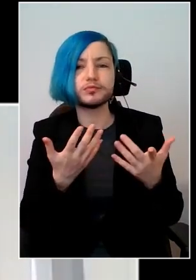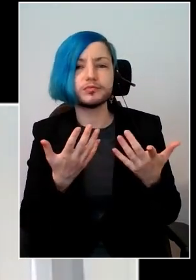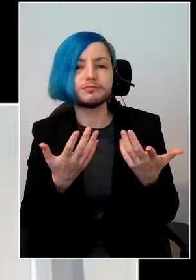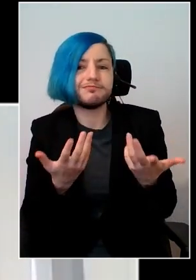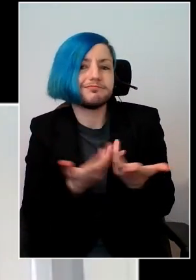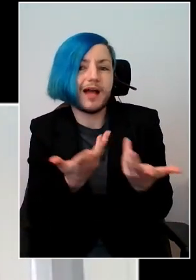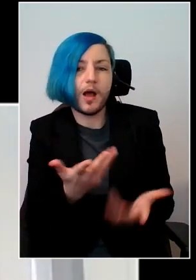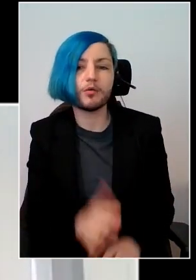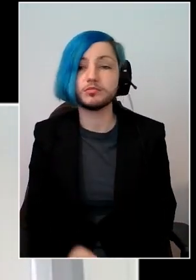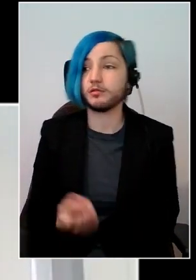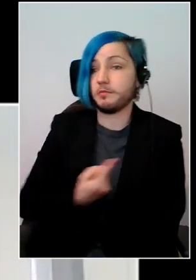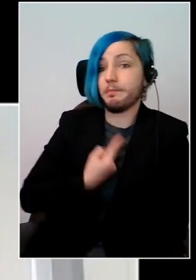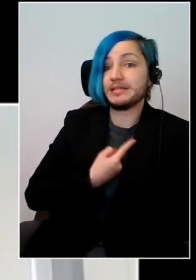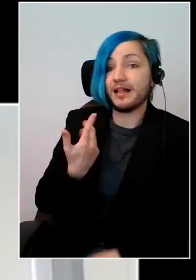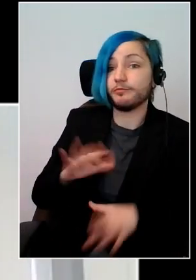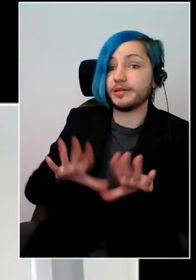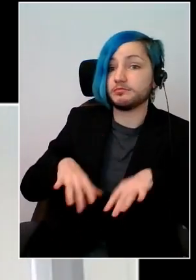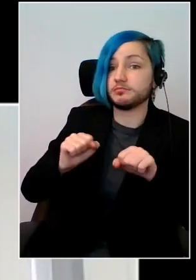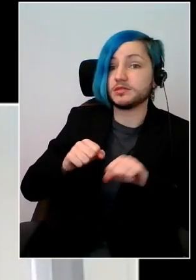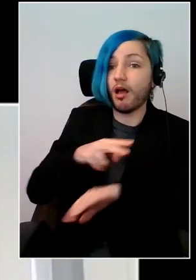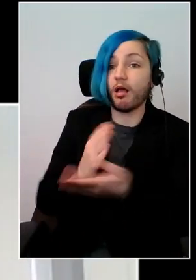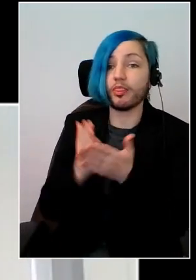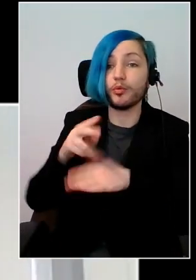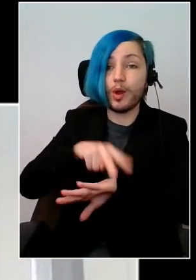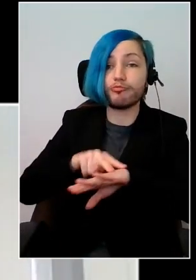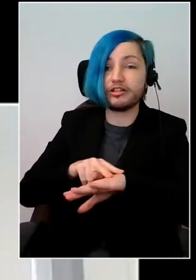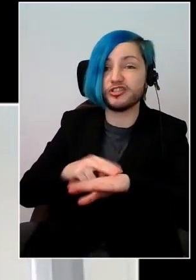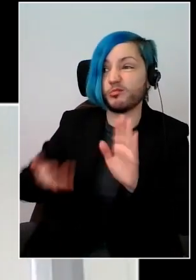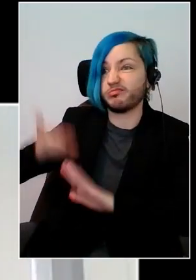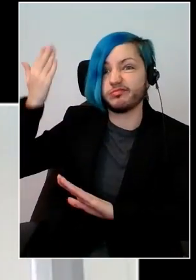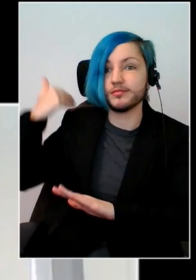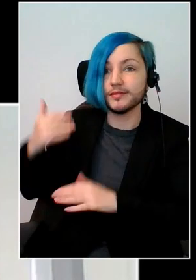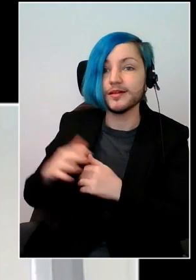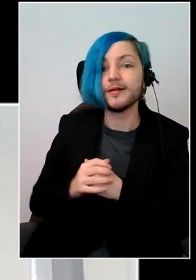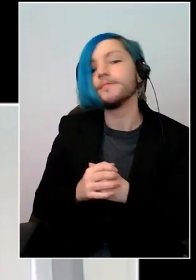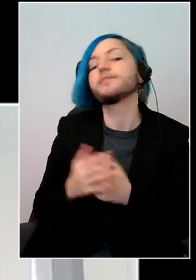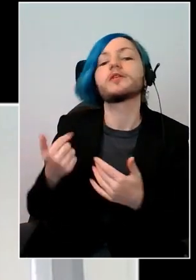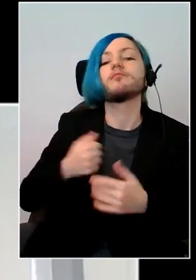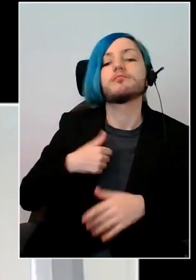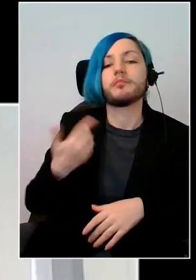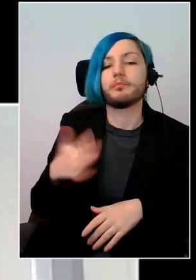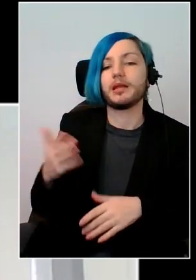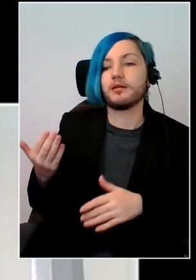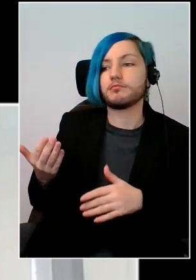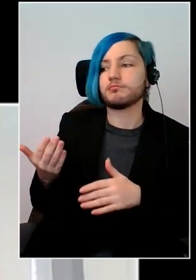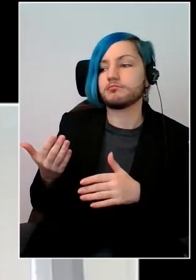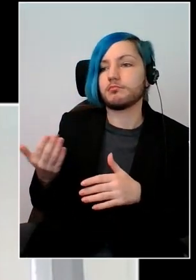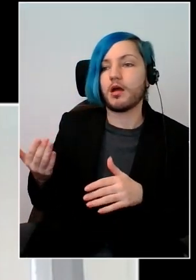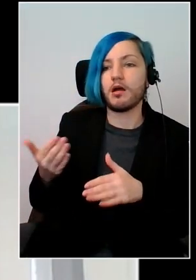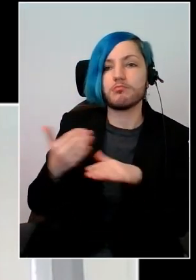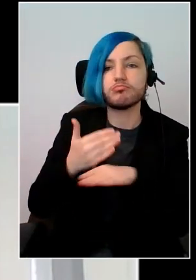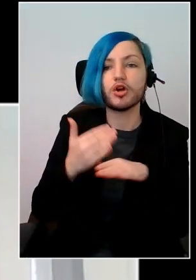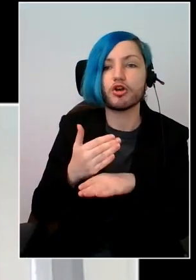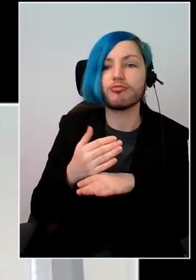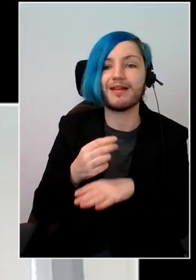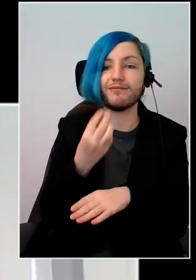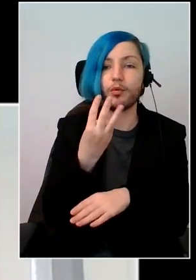started as an apprentice a lifetime ago. So I've had a career in this industry, the automotive sector, for 38 years